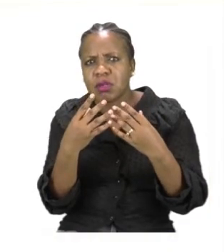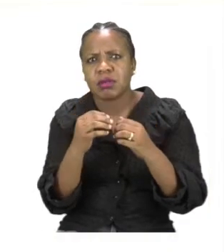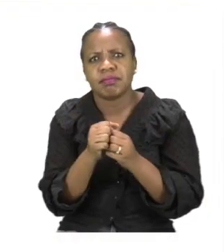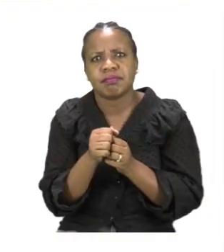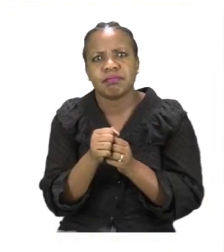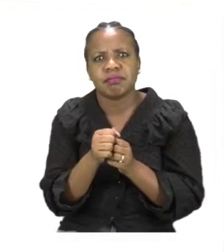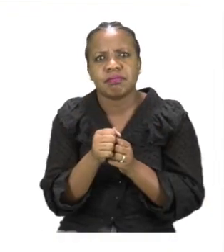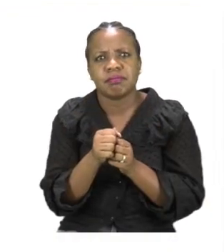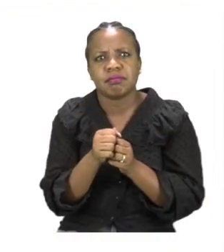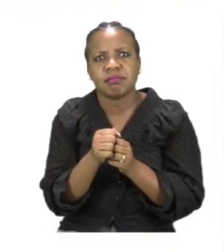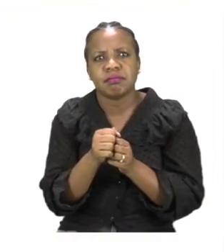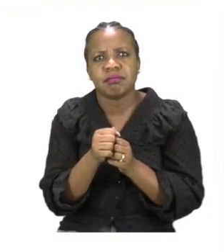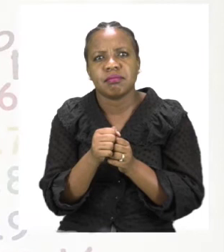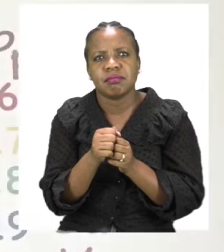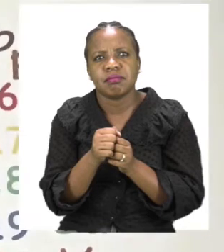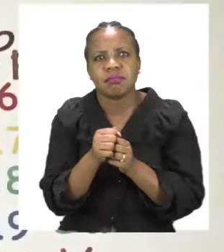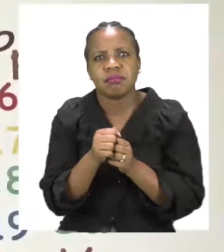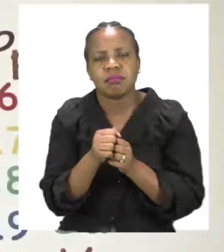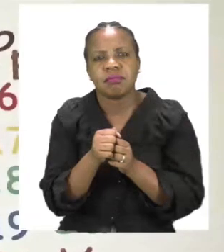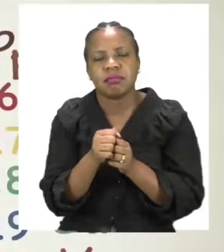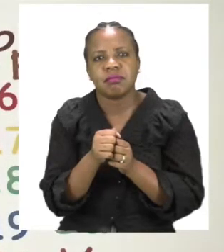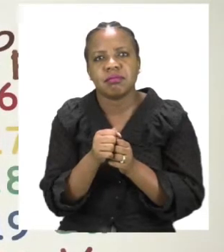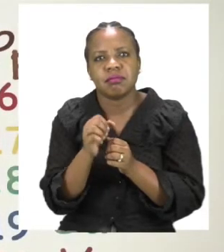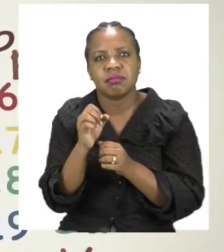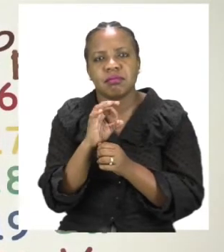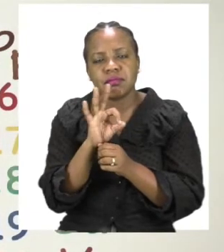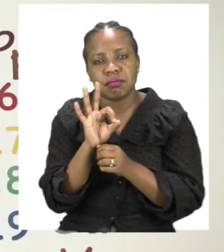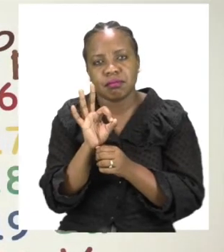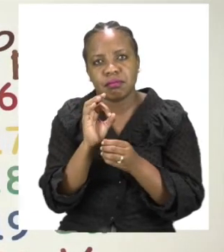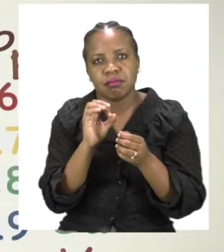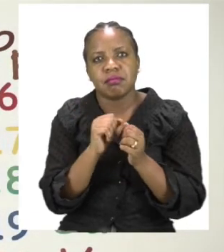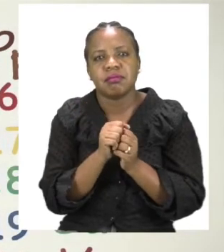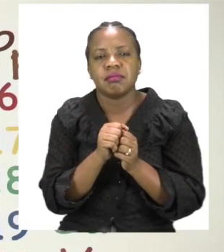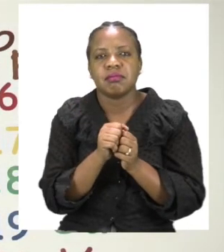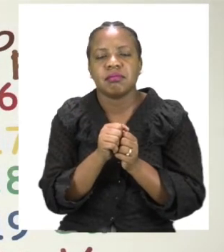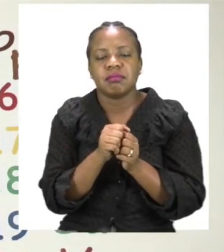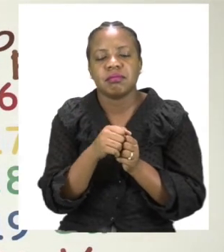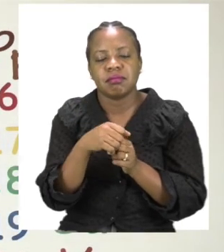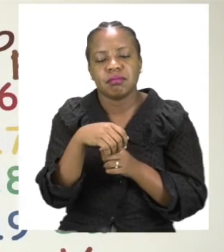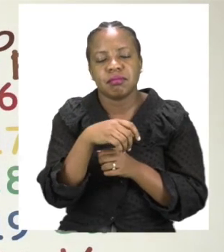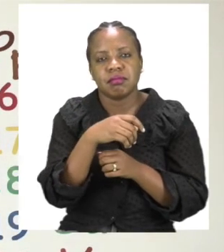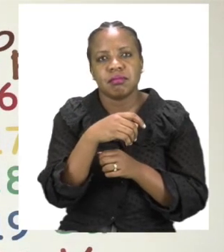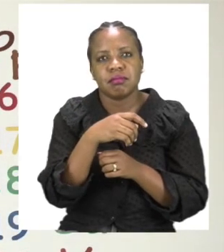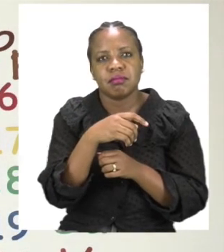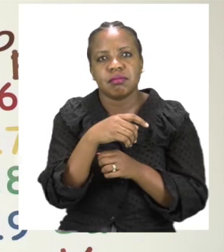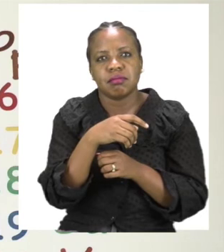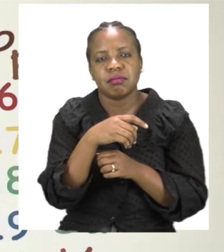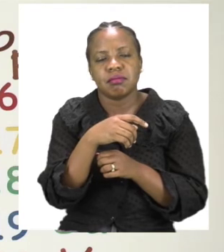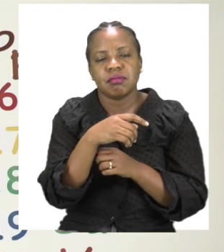F together. Now the letter F says 14 plus dash